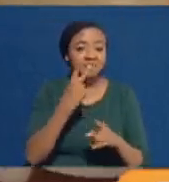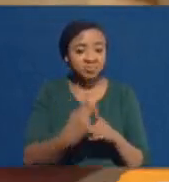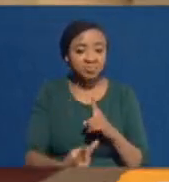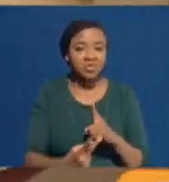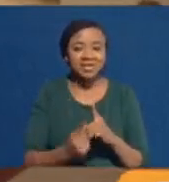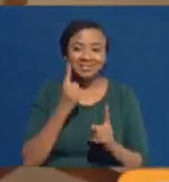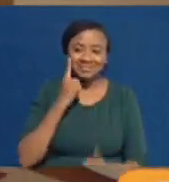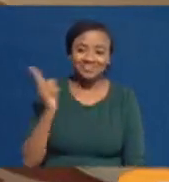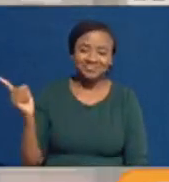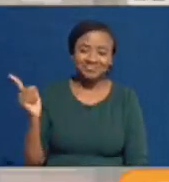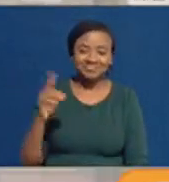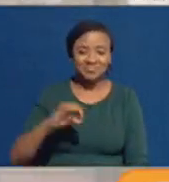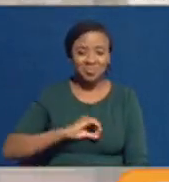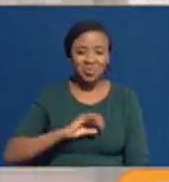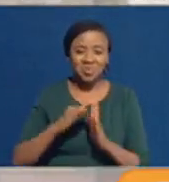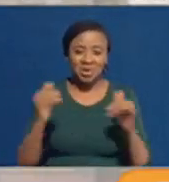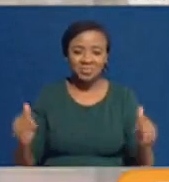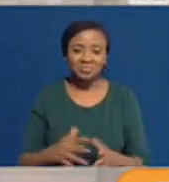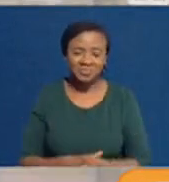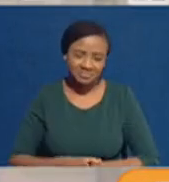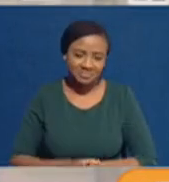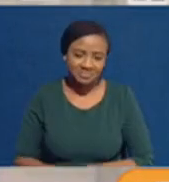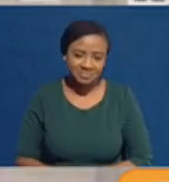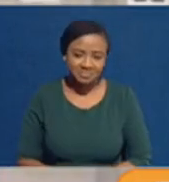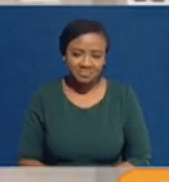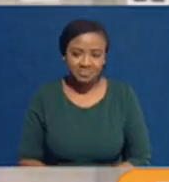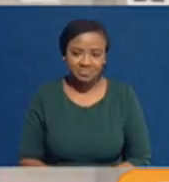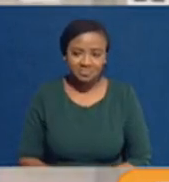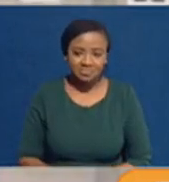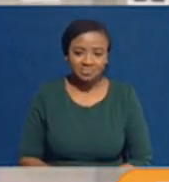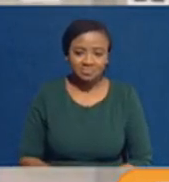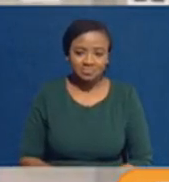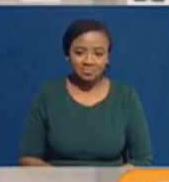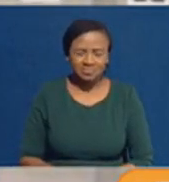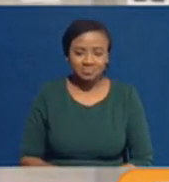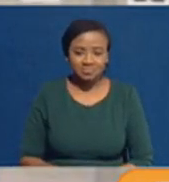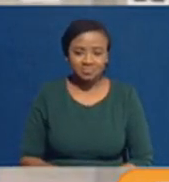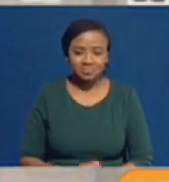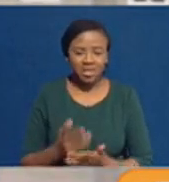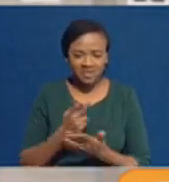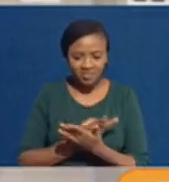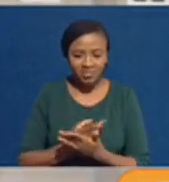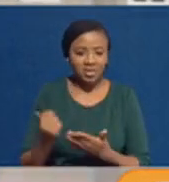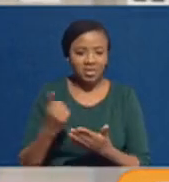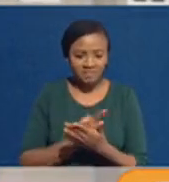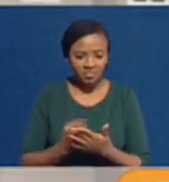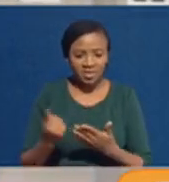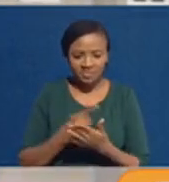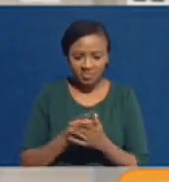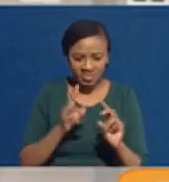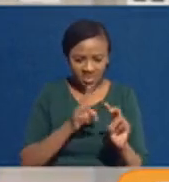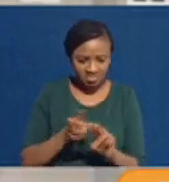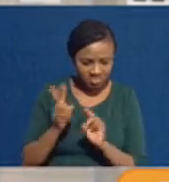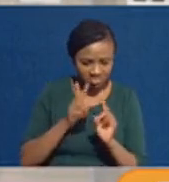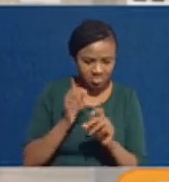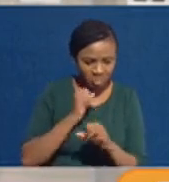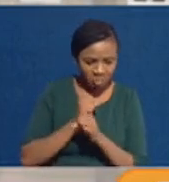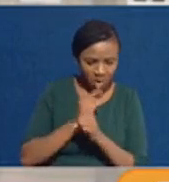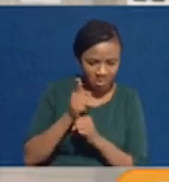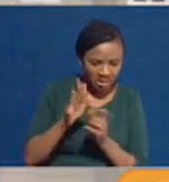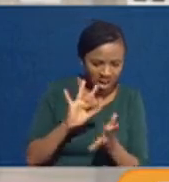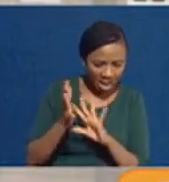us to his new humble abode. Kwa wiki, wanafanyaga evaluation ya kazi ile umefanya. Sasa kwa ile kazi